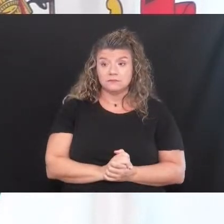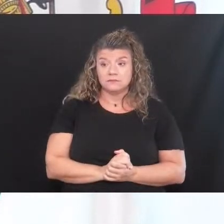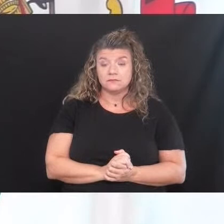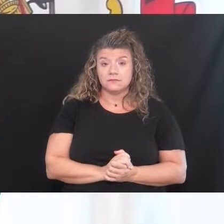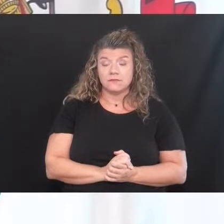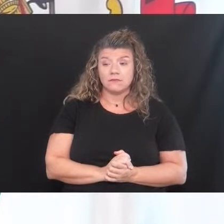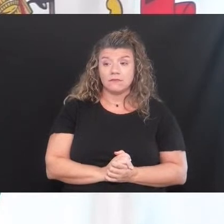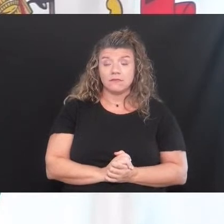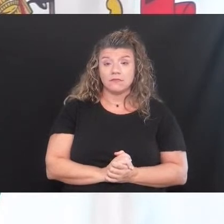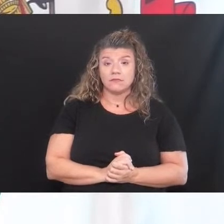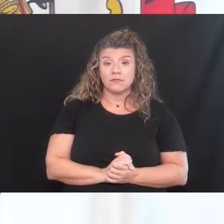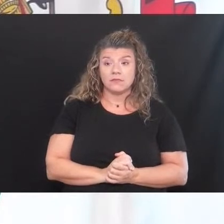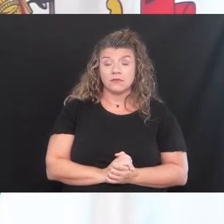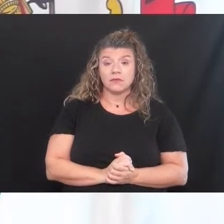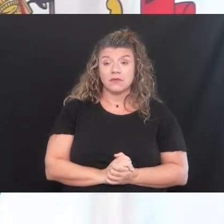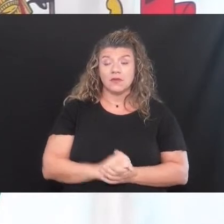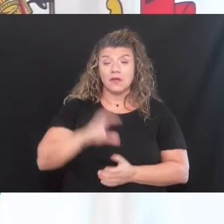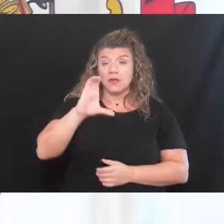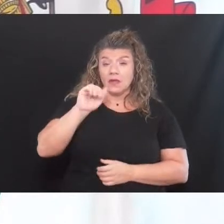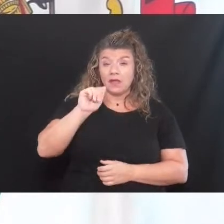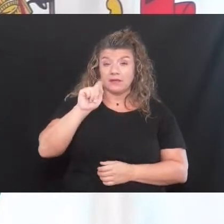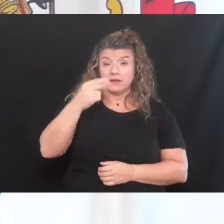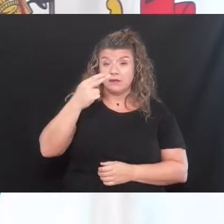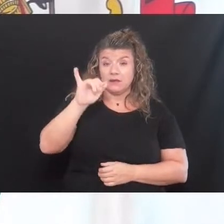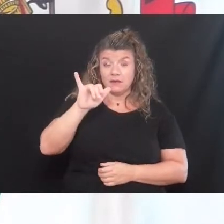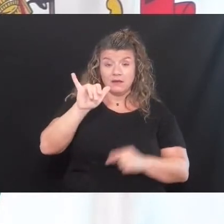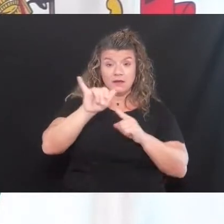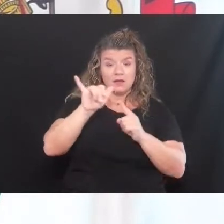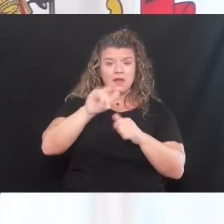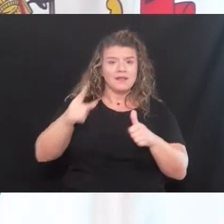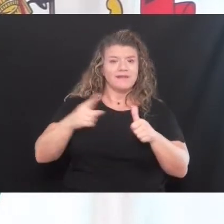Kathy, the First Lady,